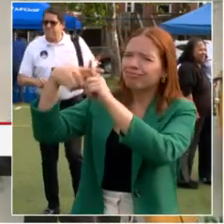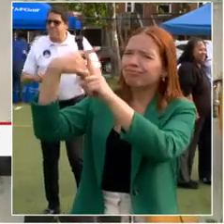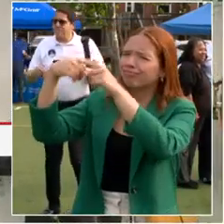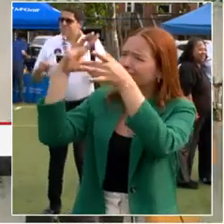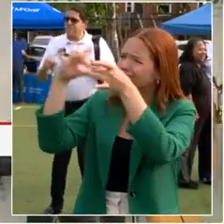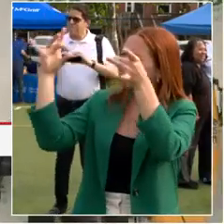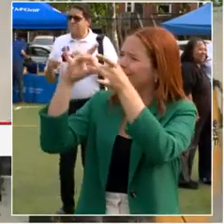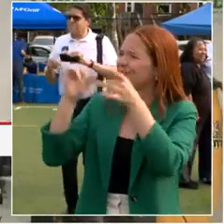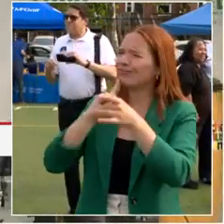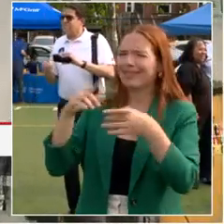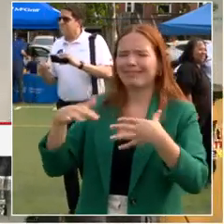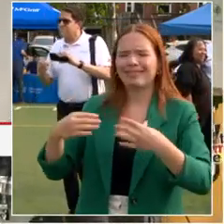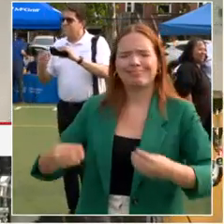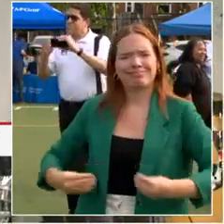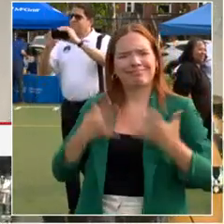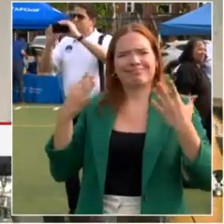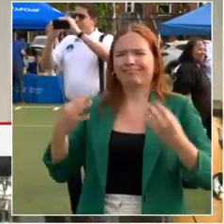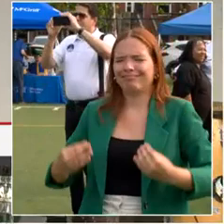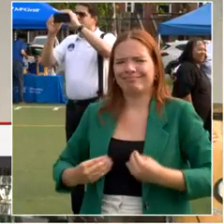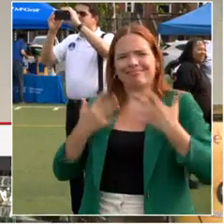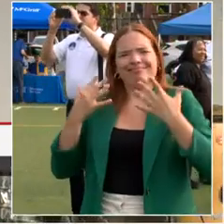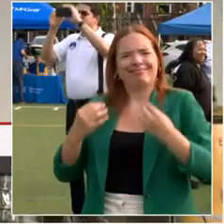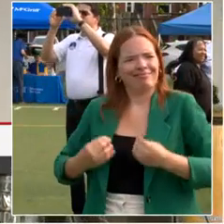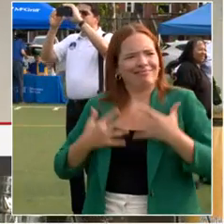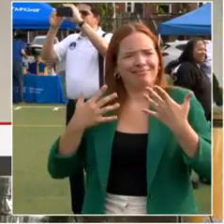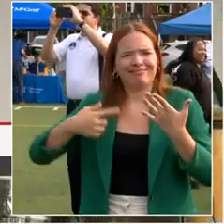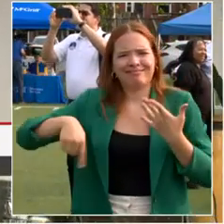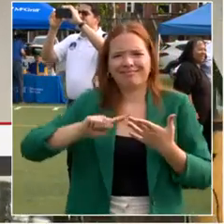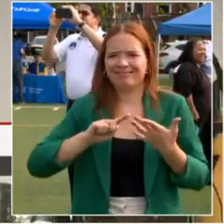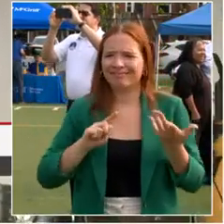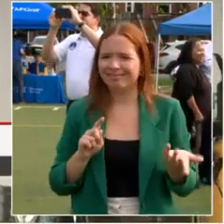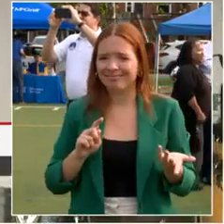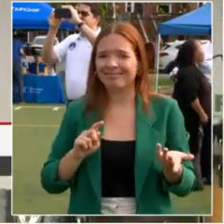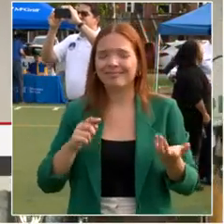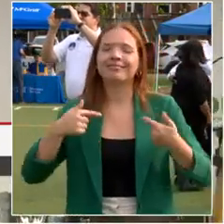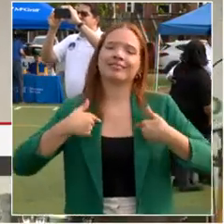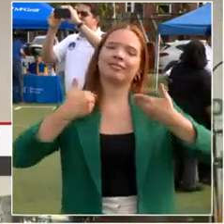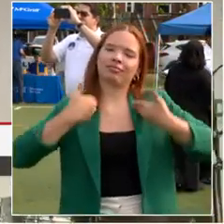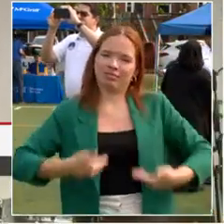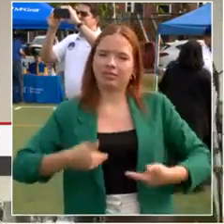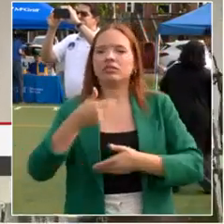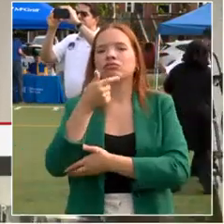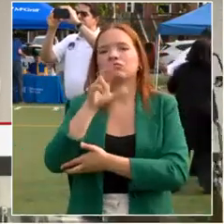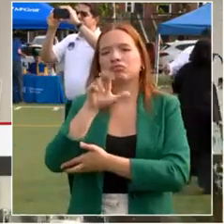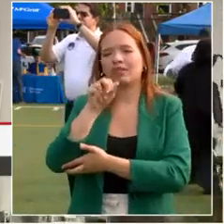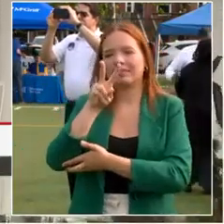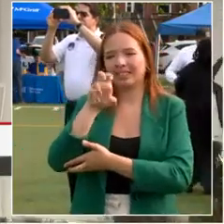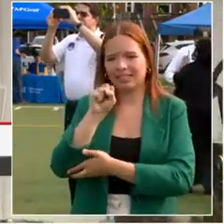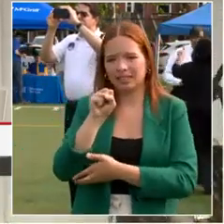hand. I am Matt Graves. I have the privilege of leading the U.S. Attorney's Office for the District of Columbia.